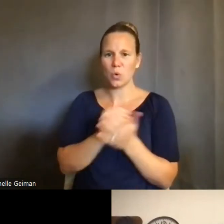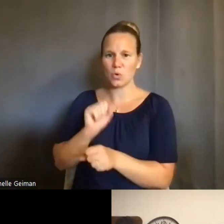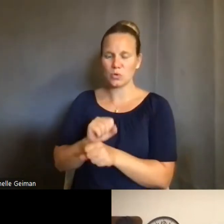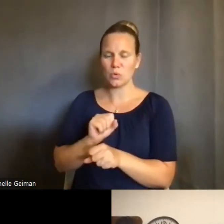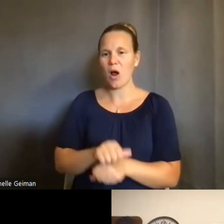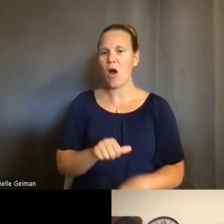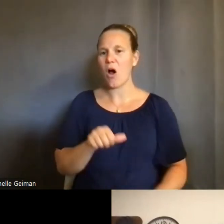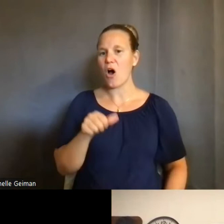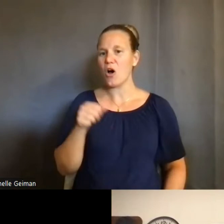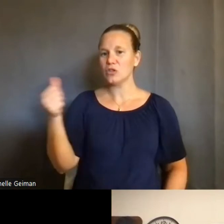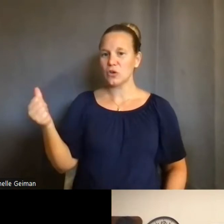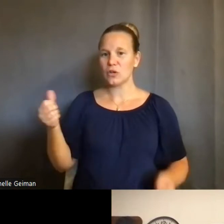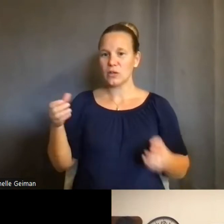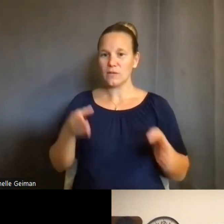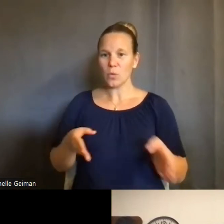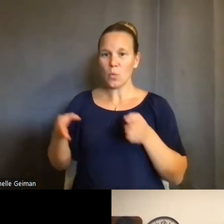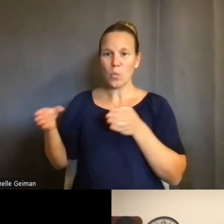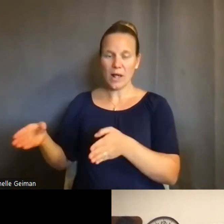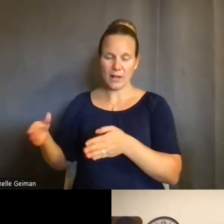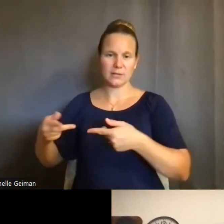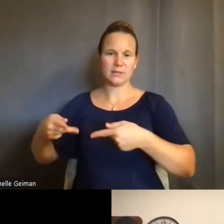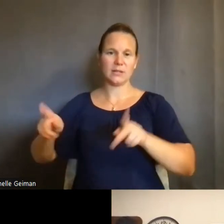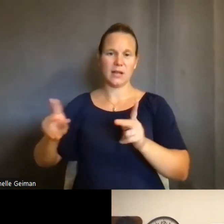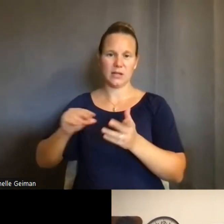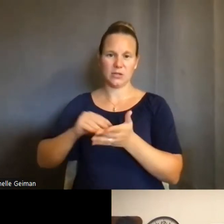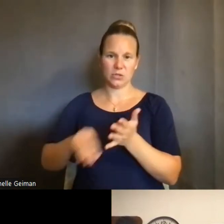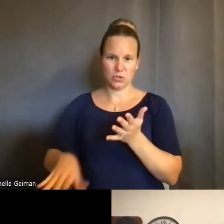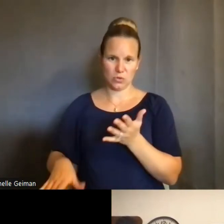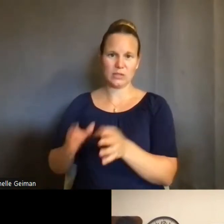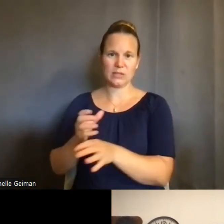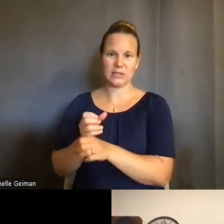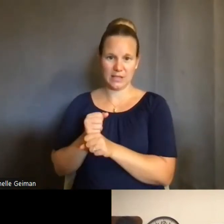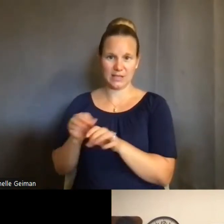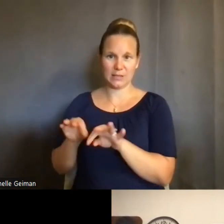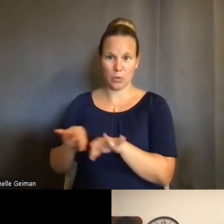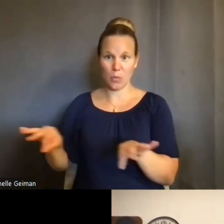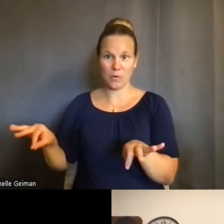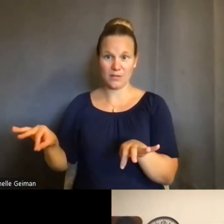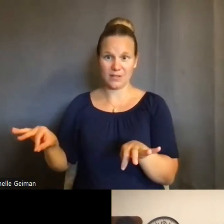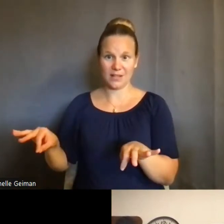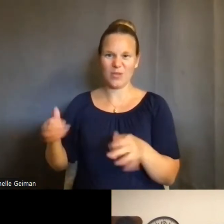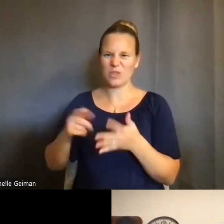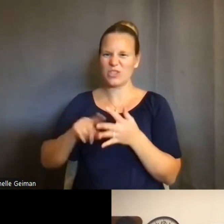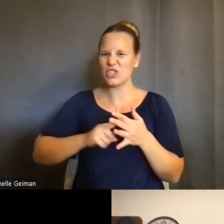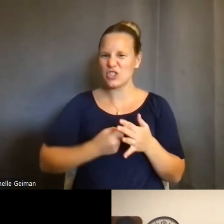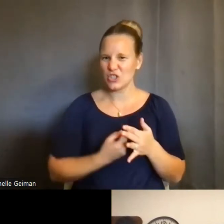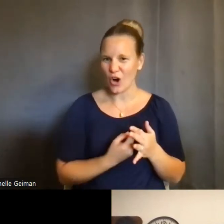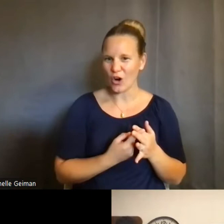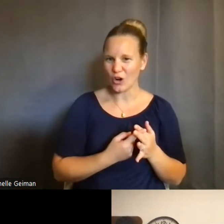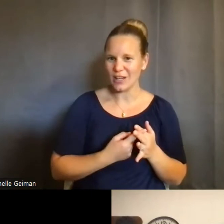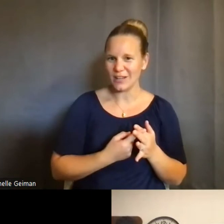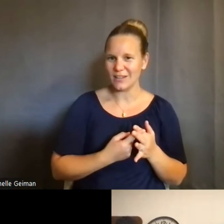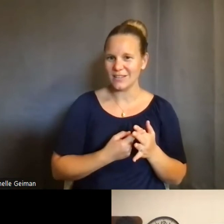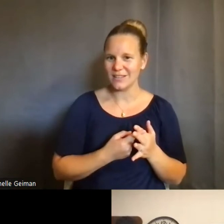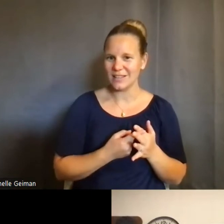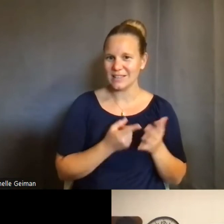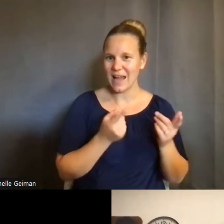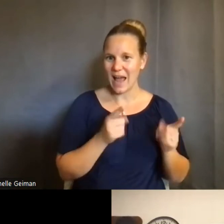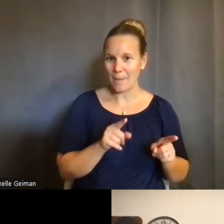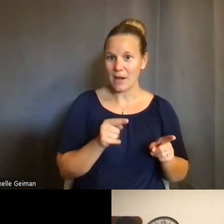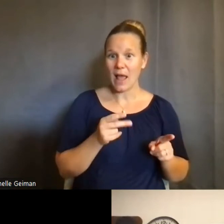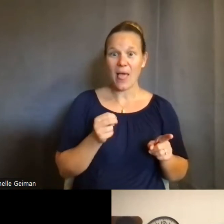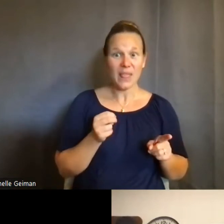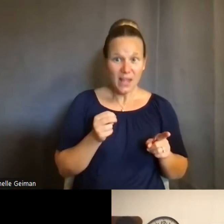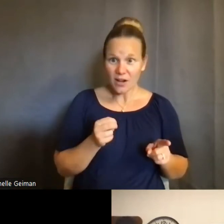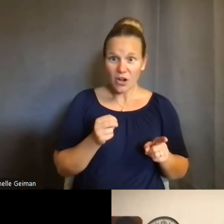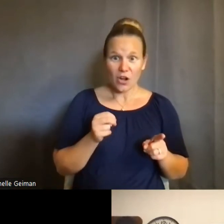alternative ways to allow students to earn diplomas, right? Those kind of trickled in, and then COVID came,